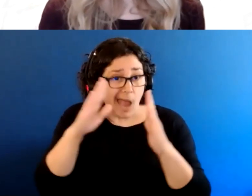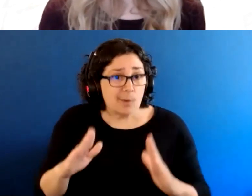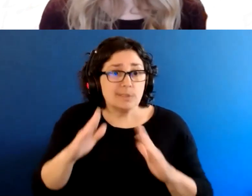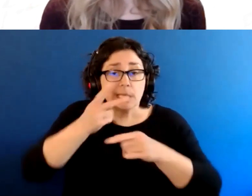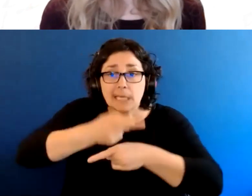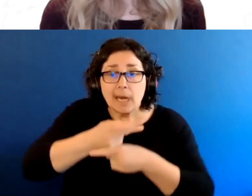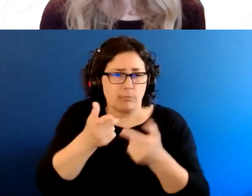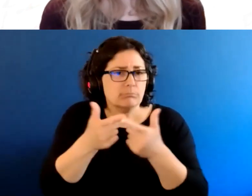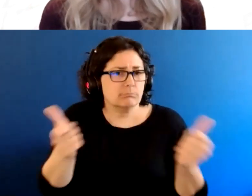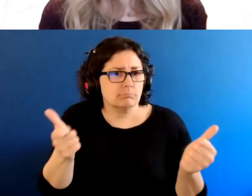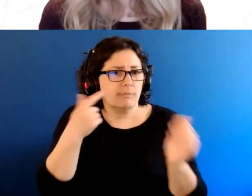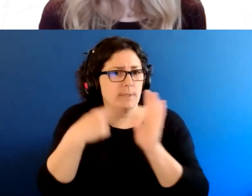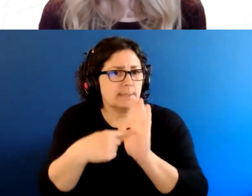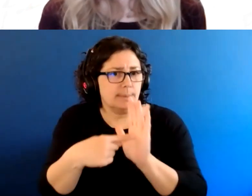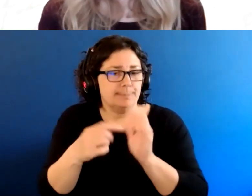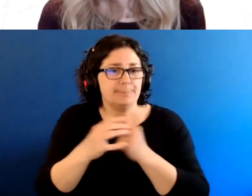care?